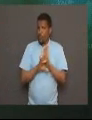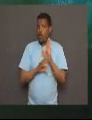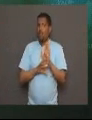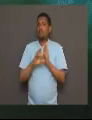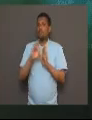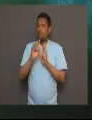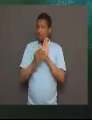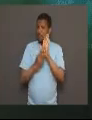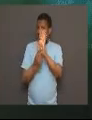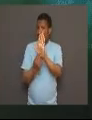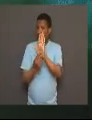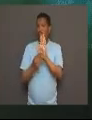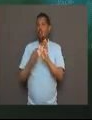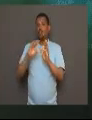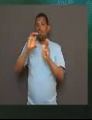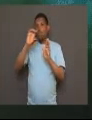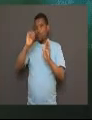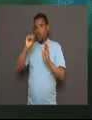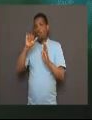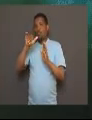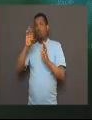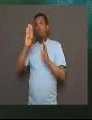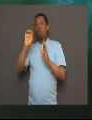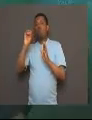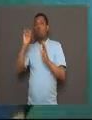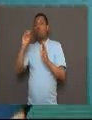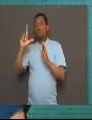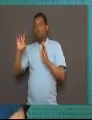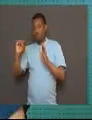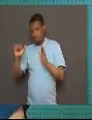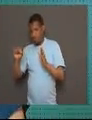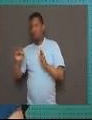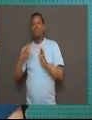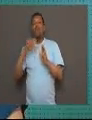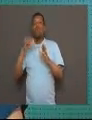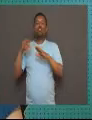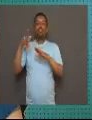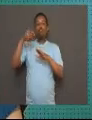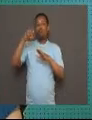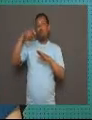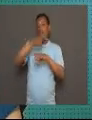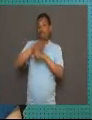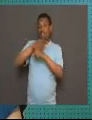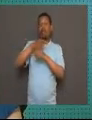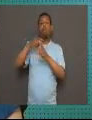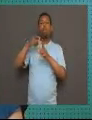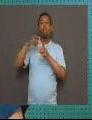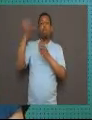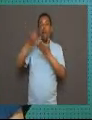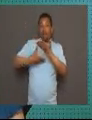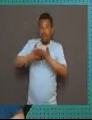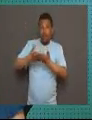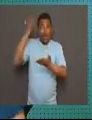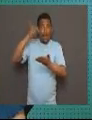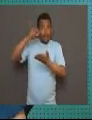signs and symbols on topographic maps. Last time, you learned about the